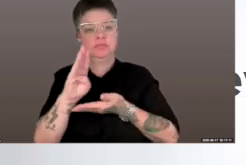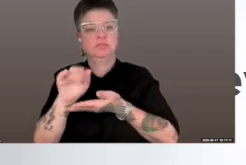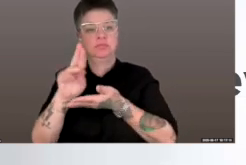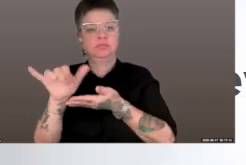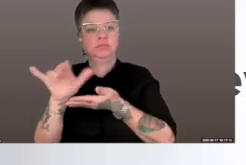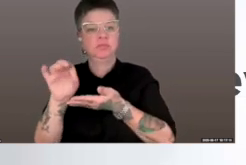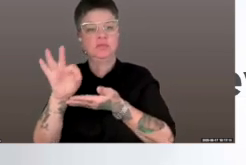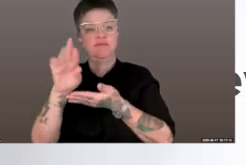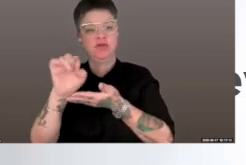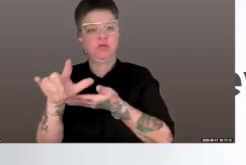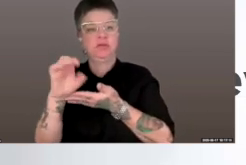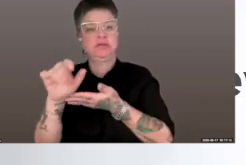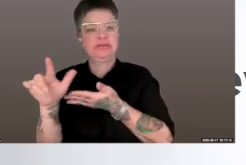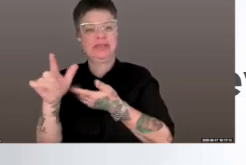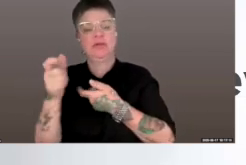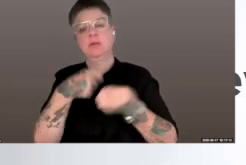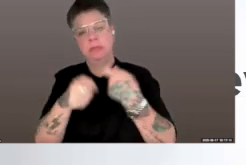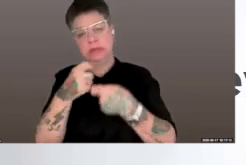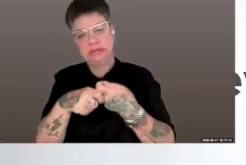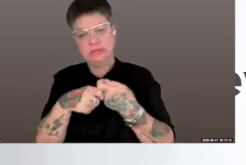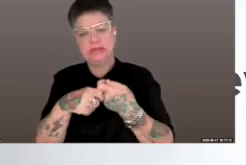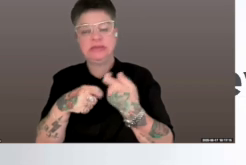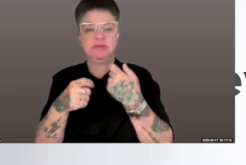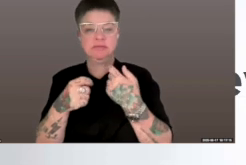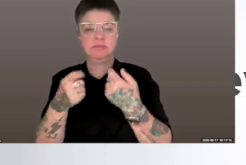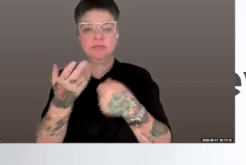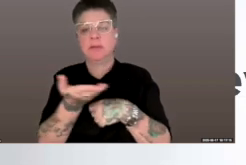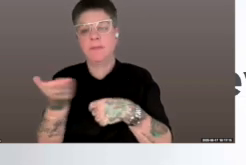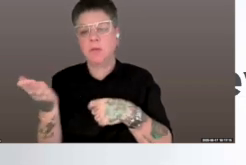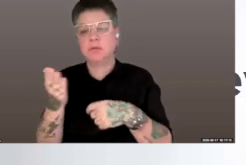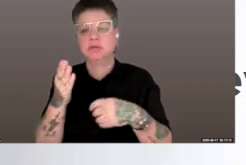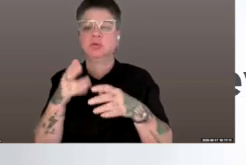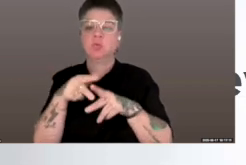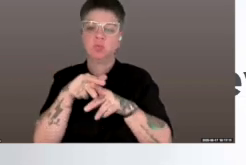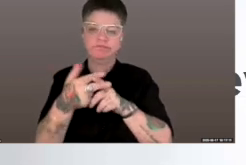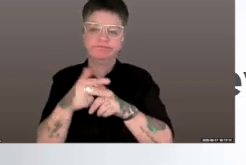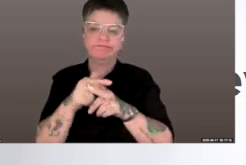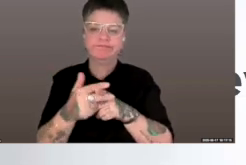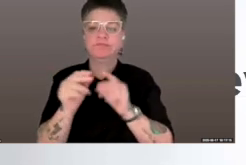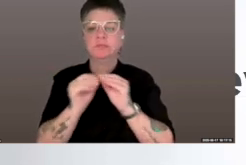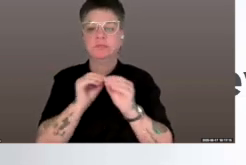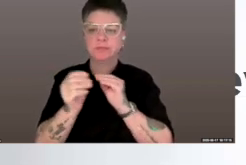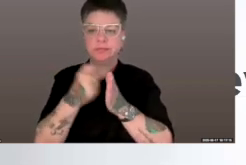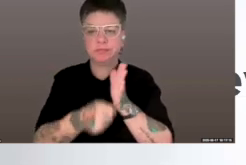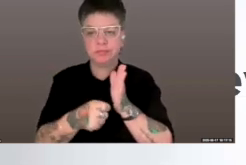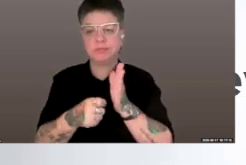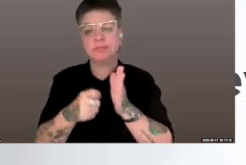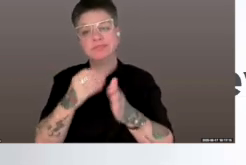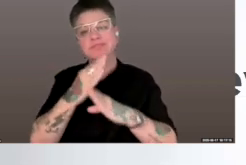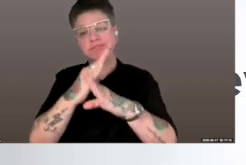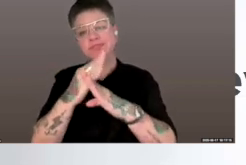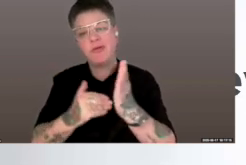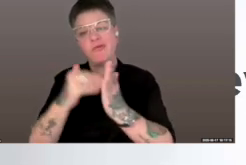clean transportation incentives. ZAP will cover older incentivized vehicles that use